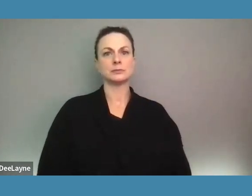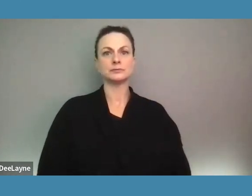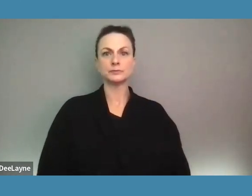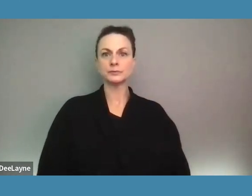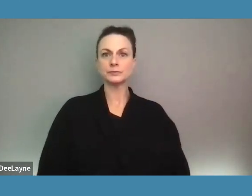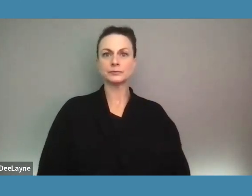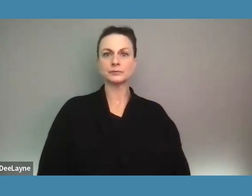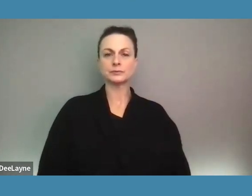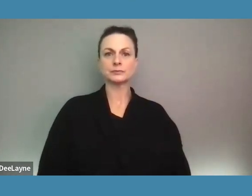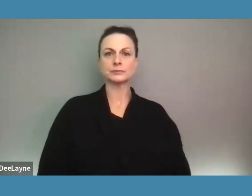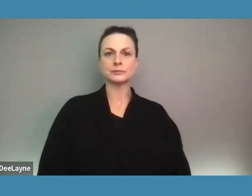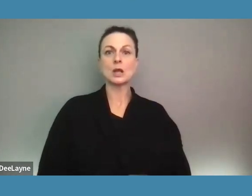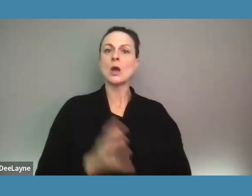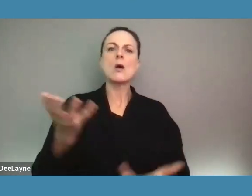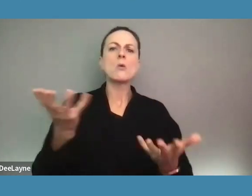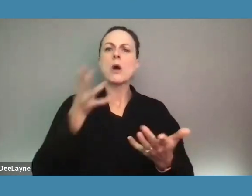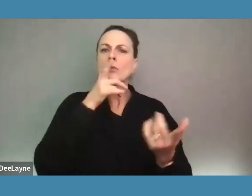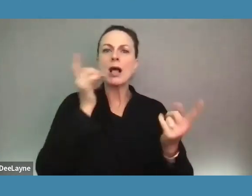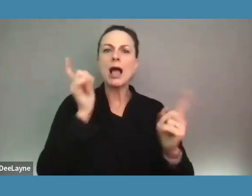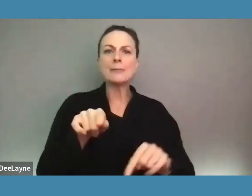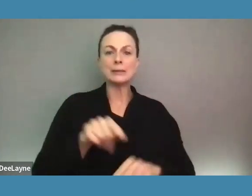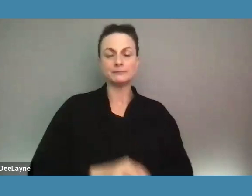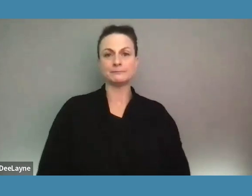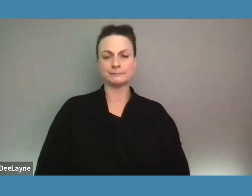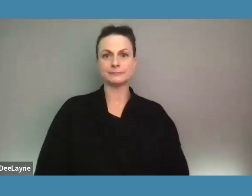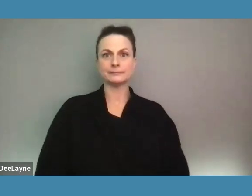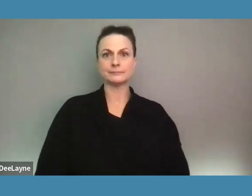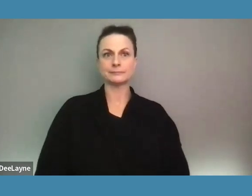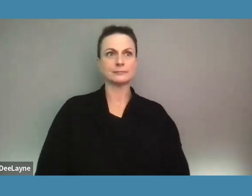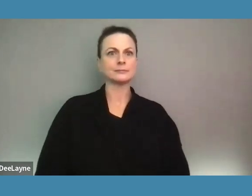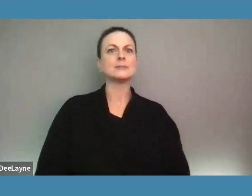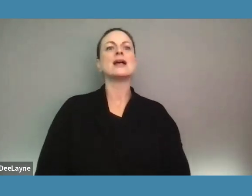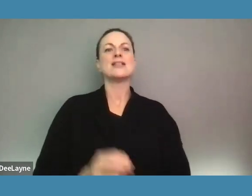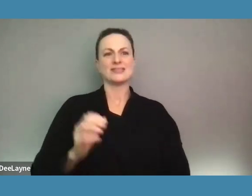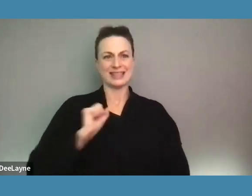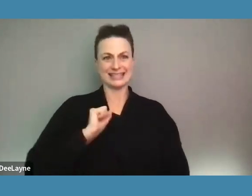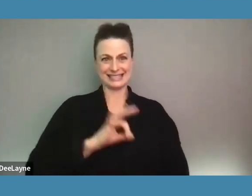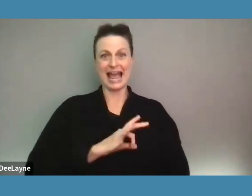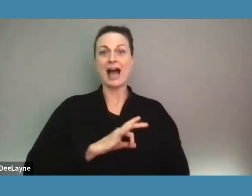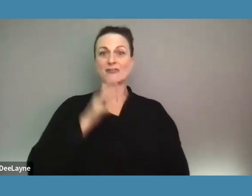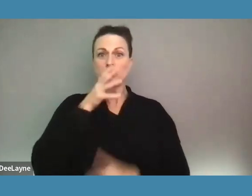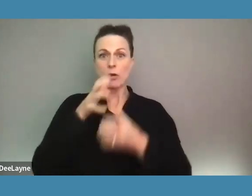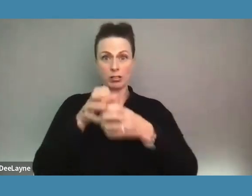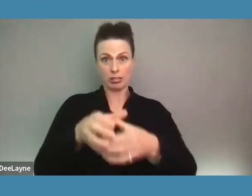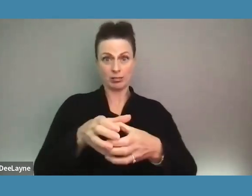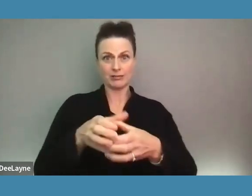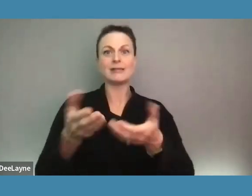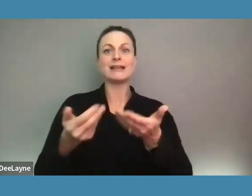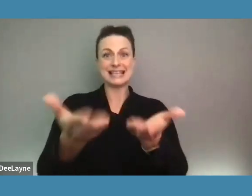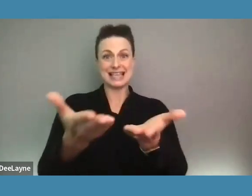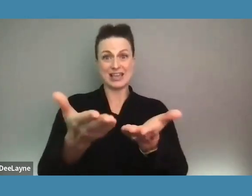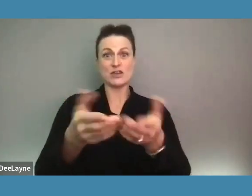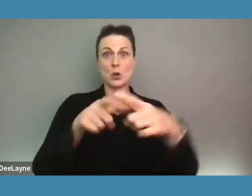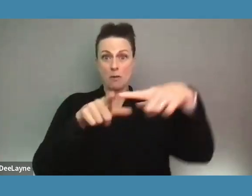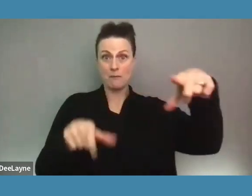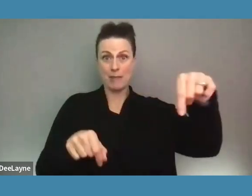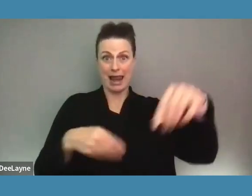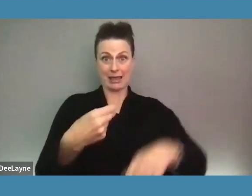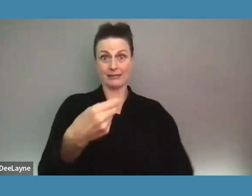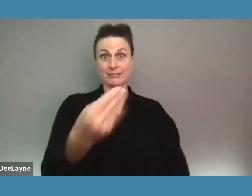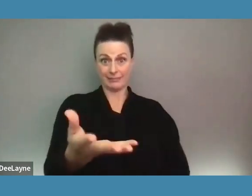So what's going to happen? The SOE staff will give you your ballot, and you